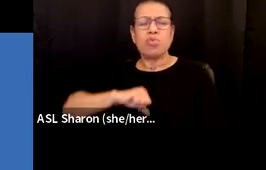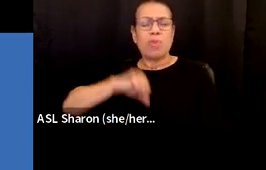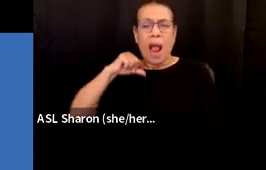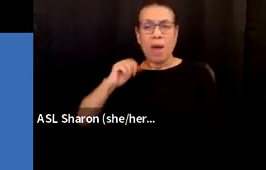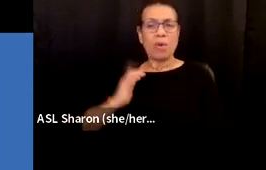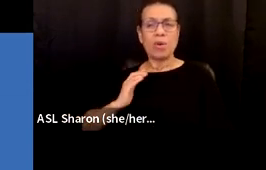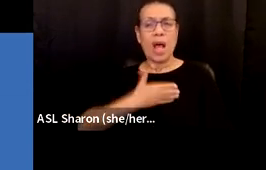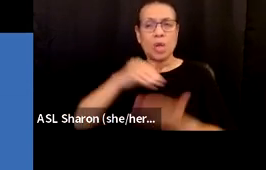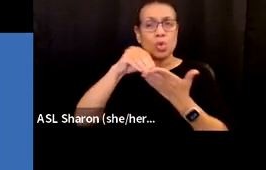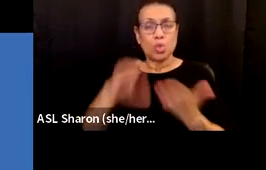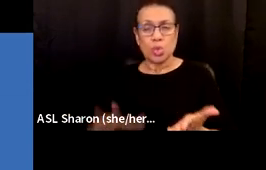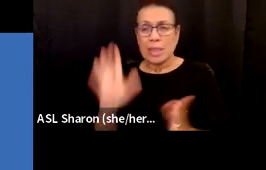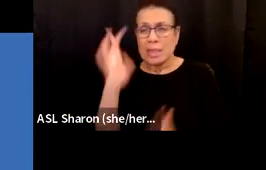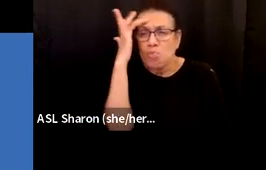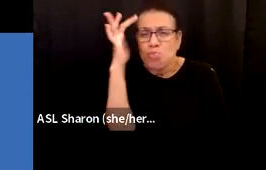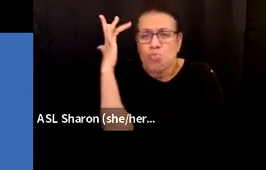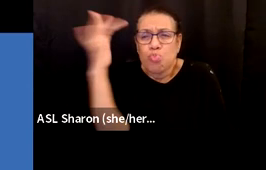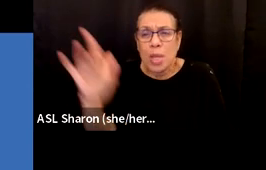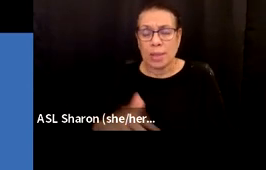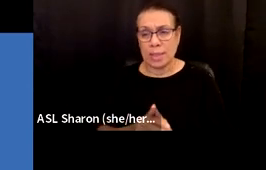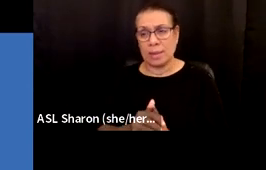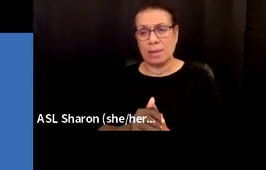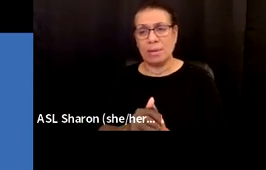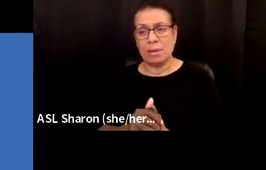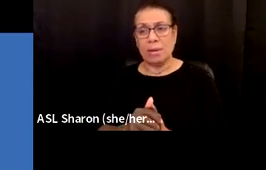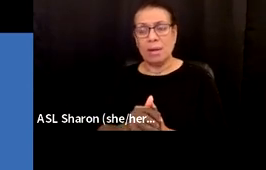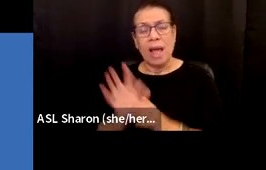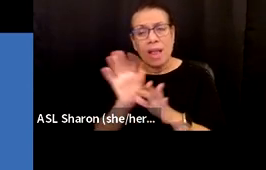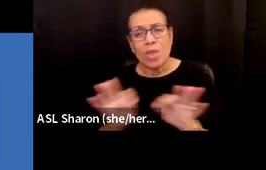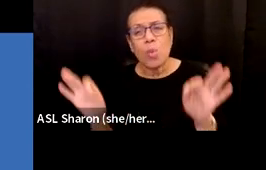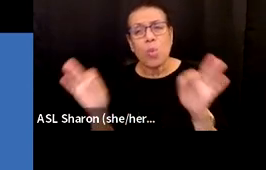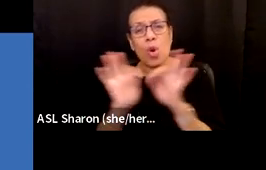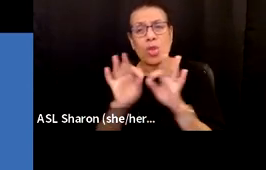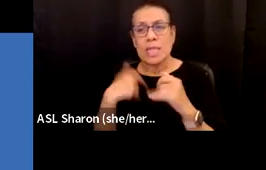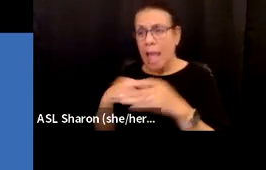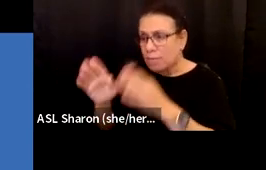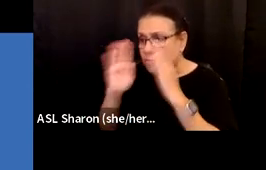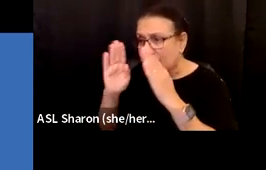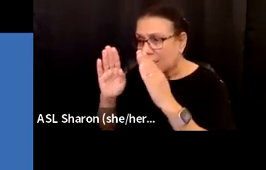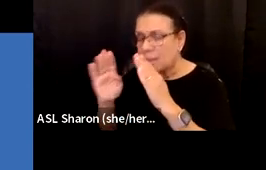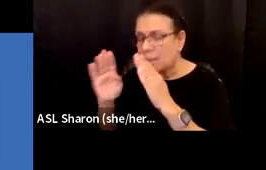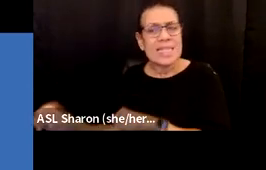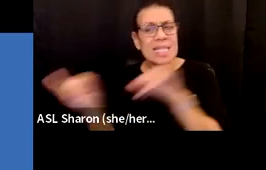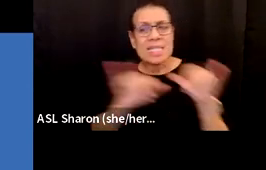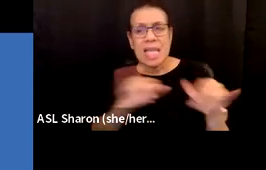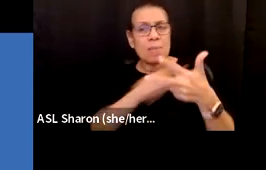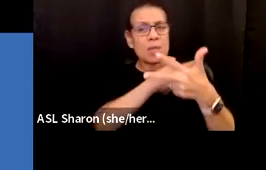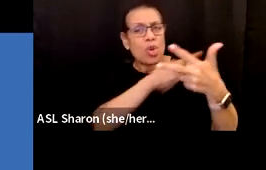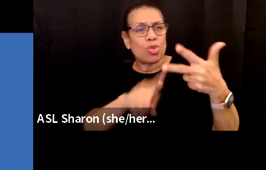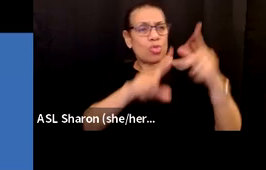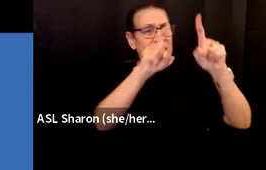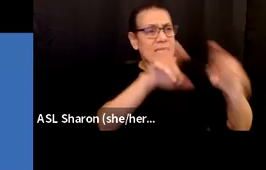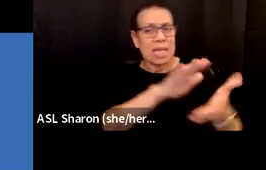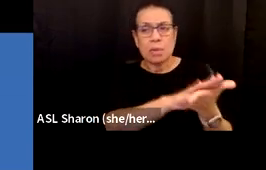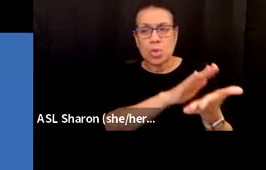students they are brilliant and they deserve the same level of attention that our exam schools get the same